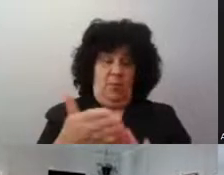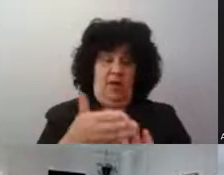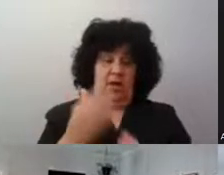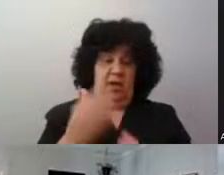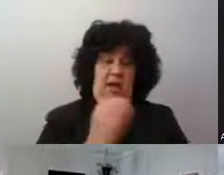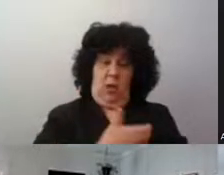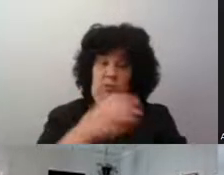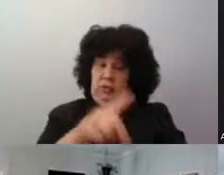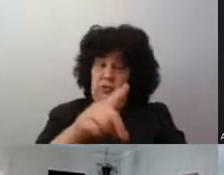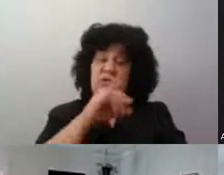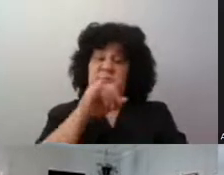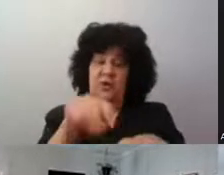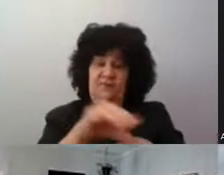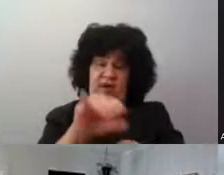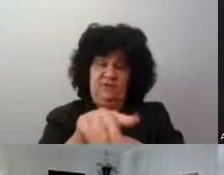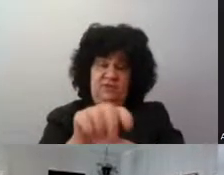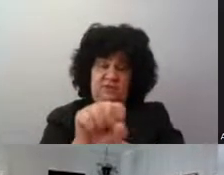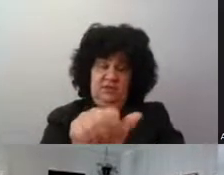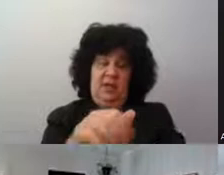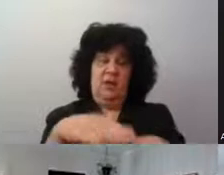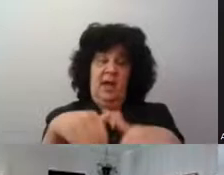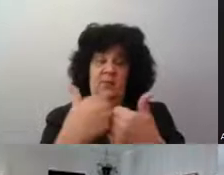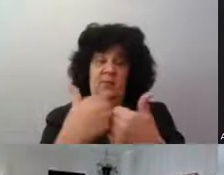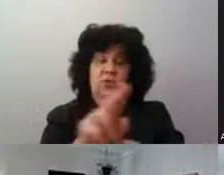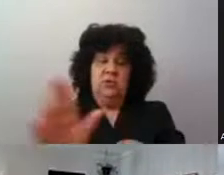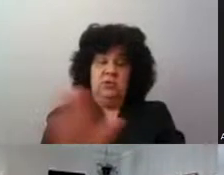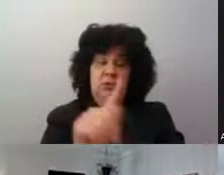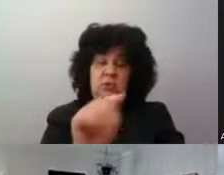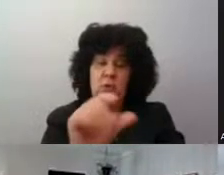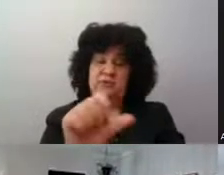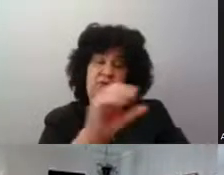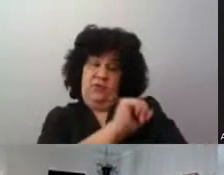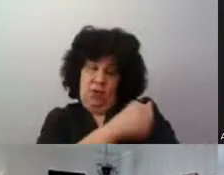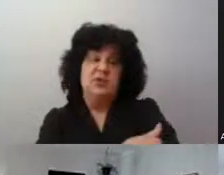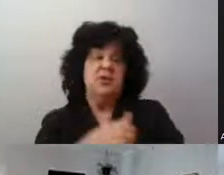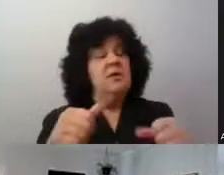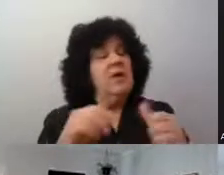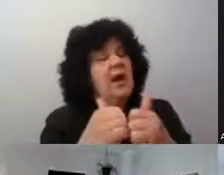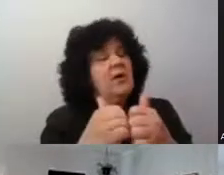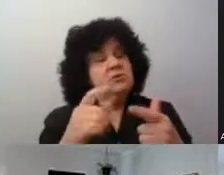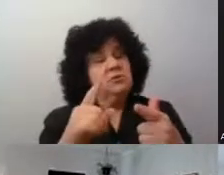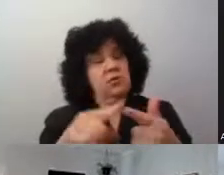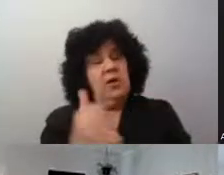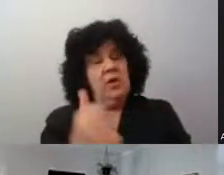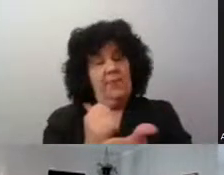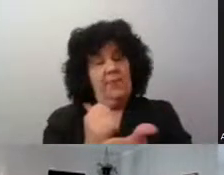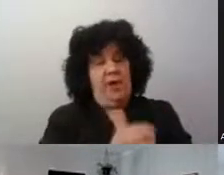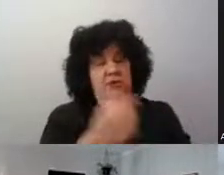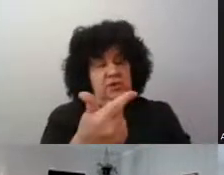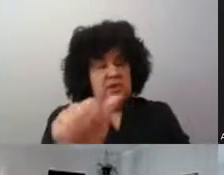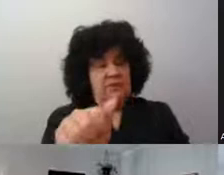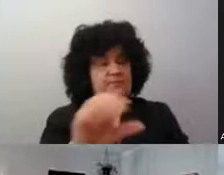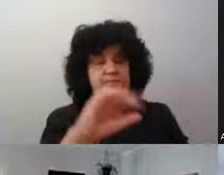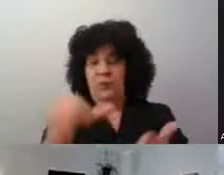to advise GSA on how it can use its tools and authorities to help our GSA and the whole